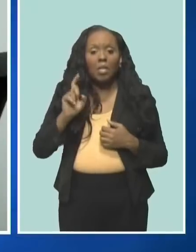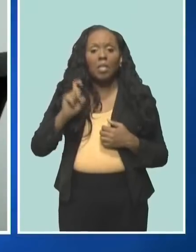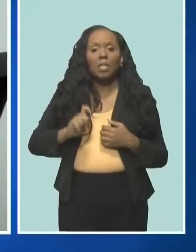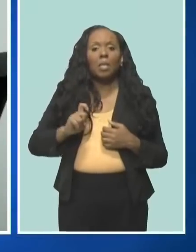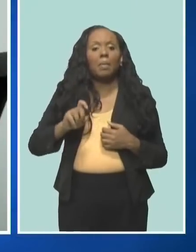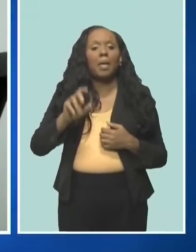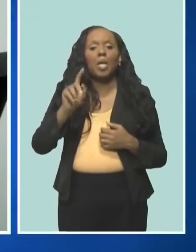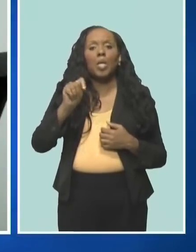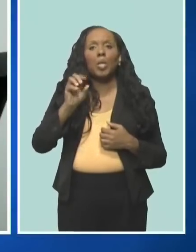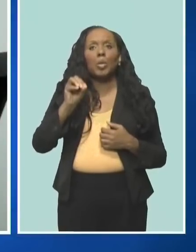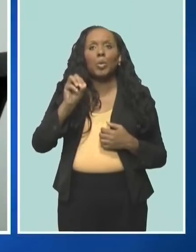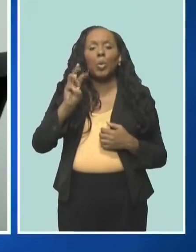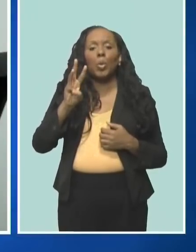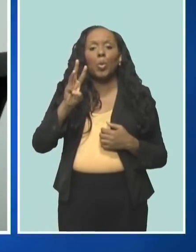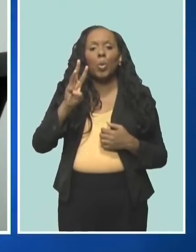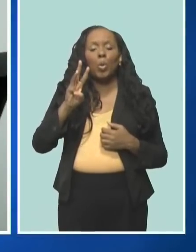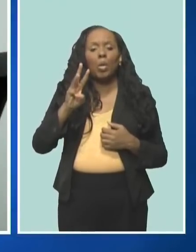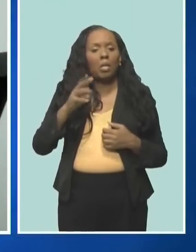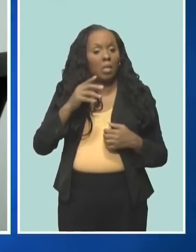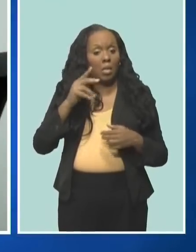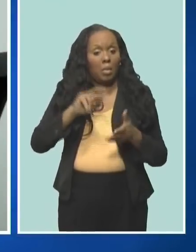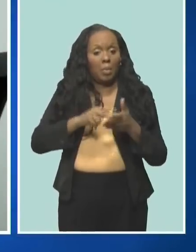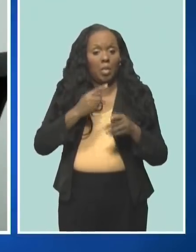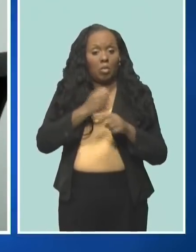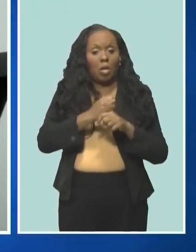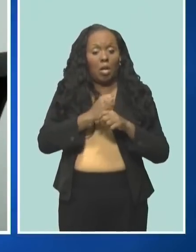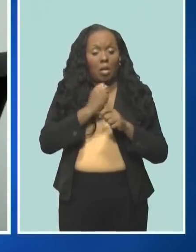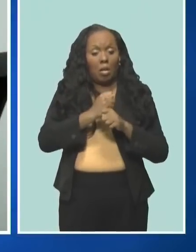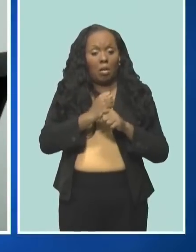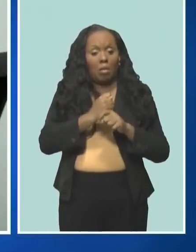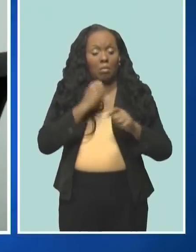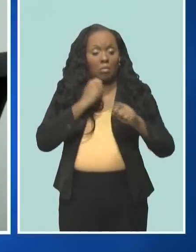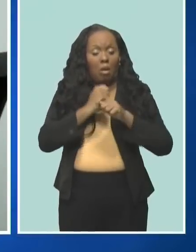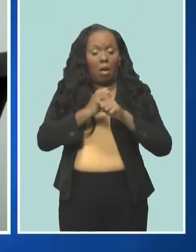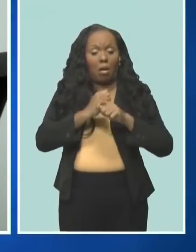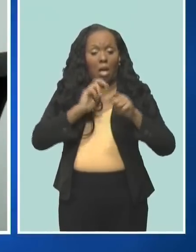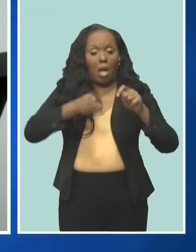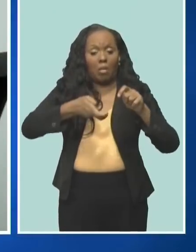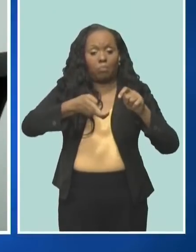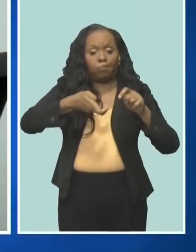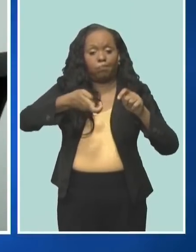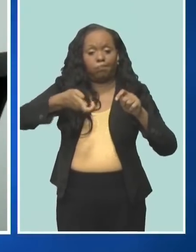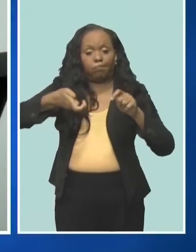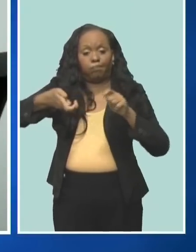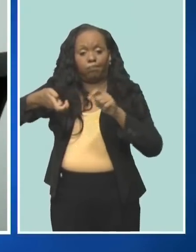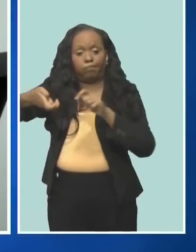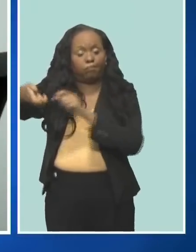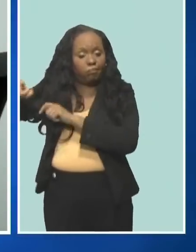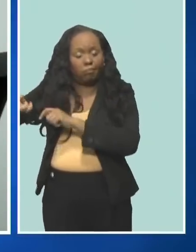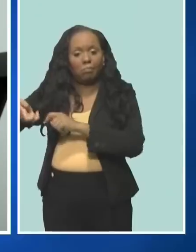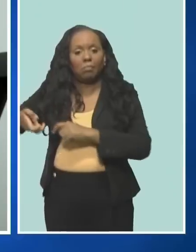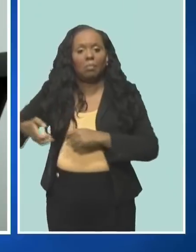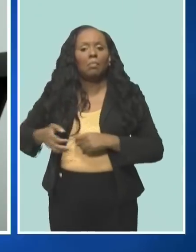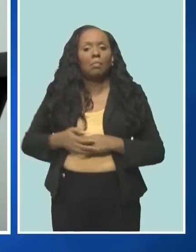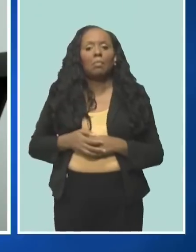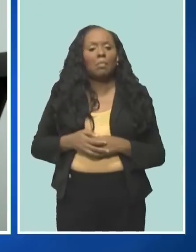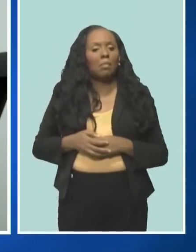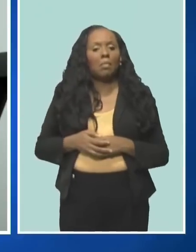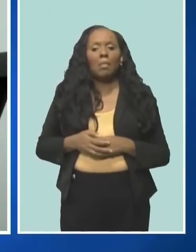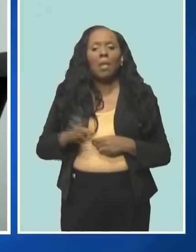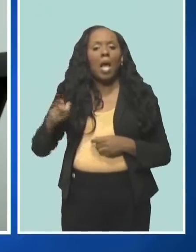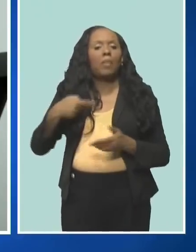We got to get to that stage, because if that don't occur, people move their uninsured